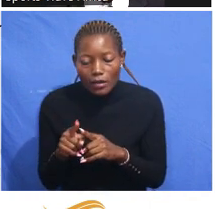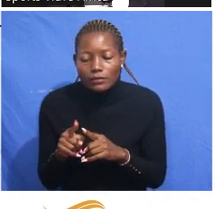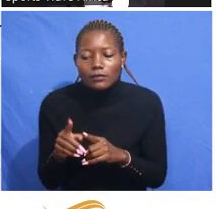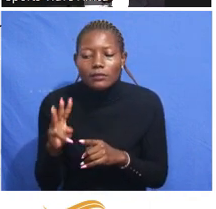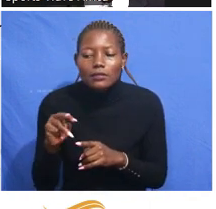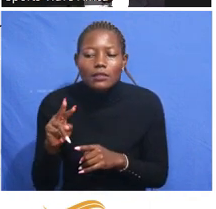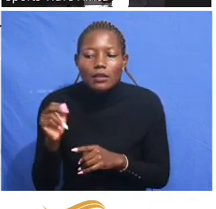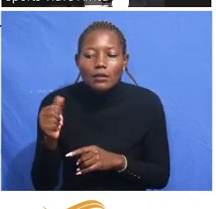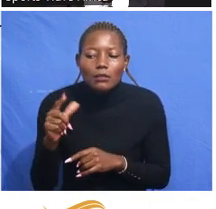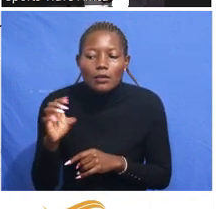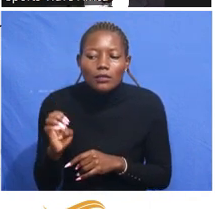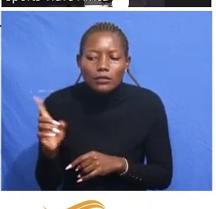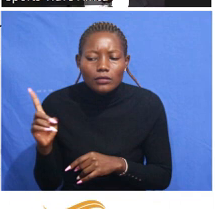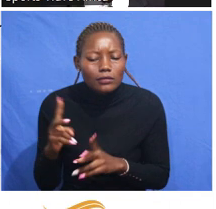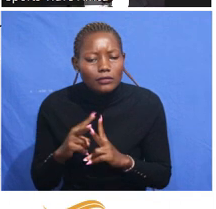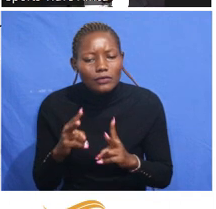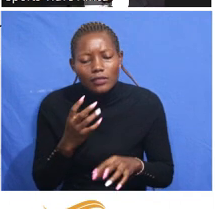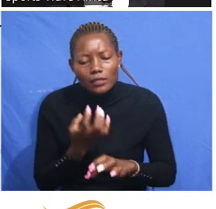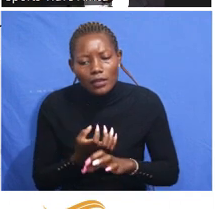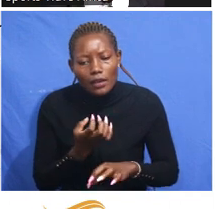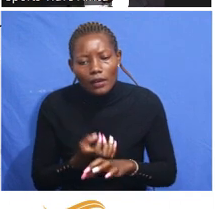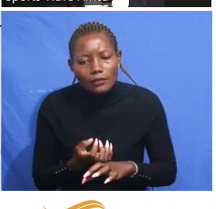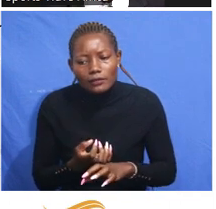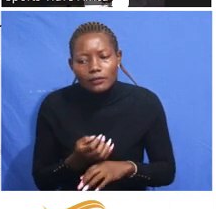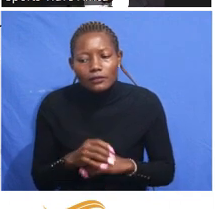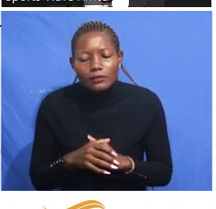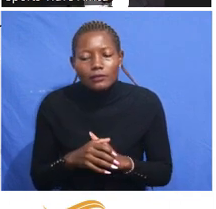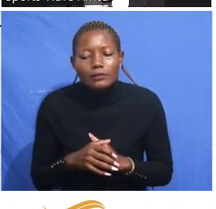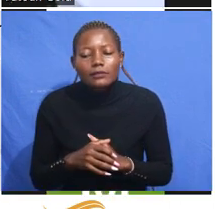is quite complex in terms of just